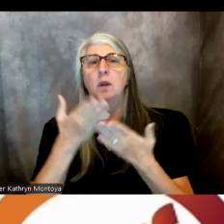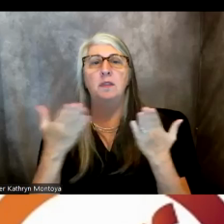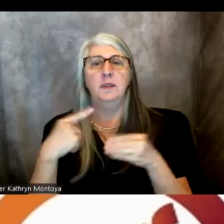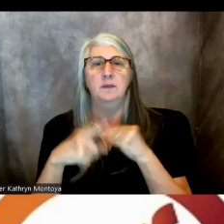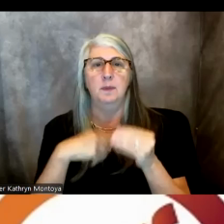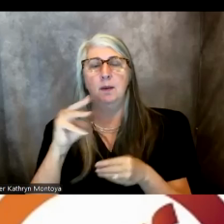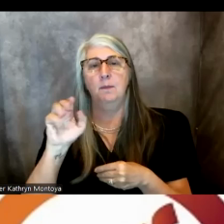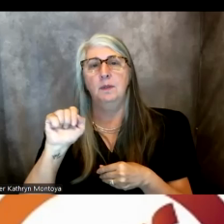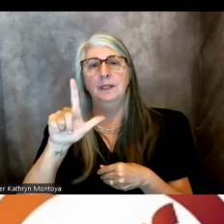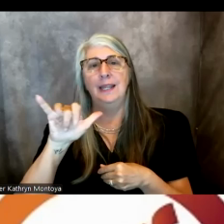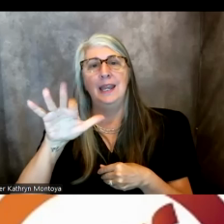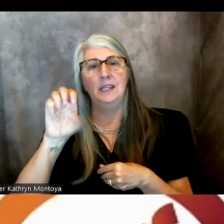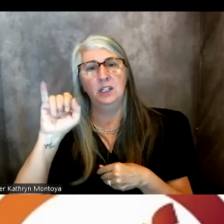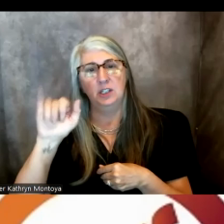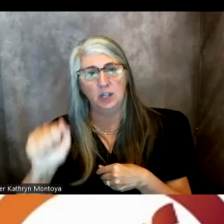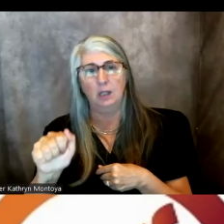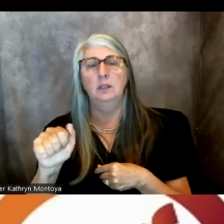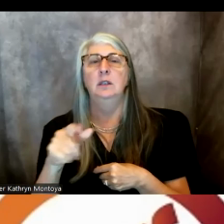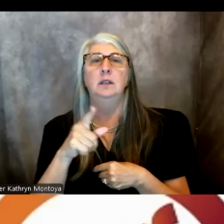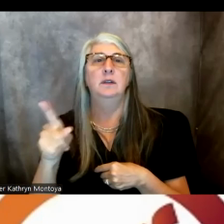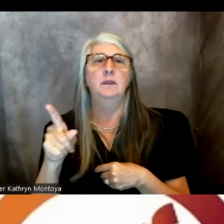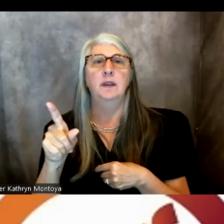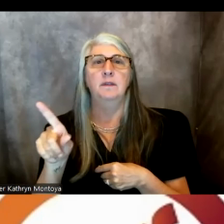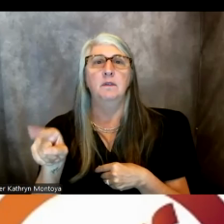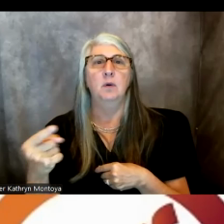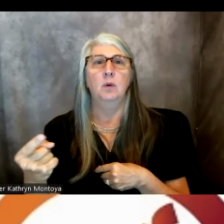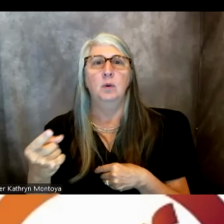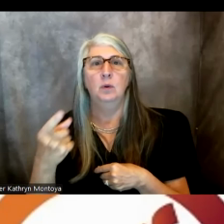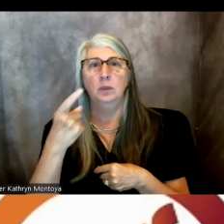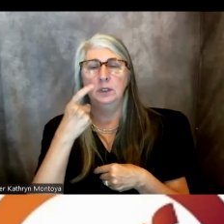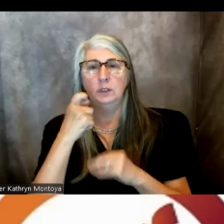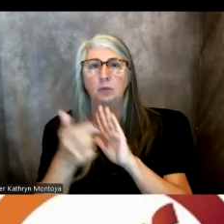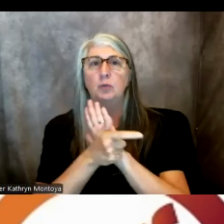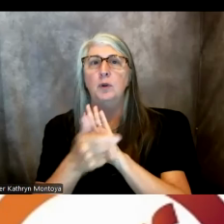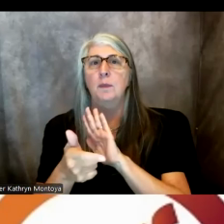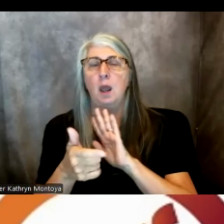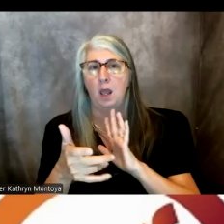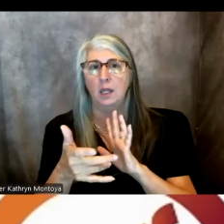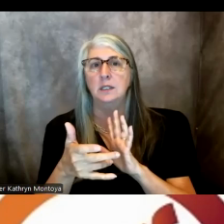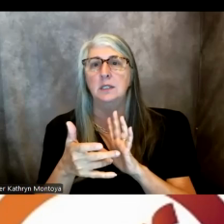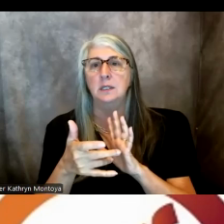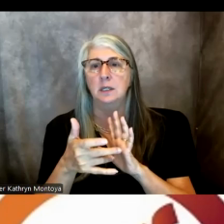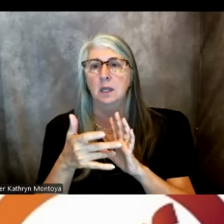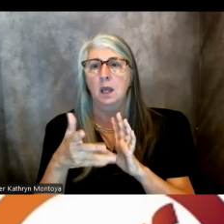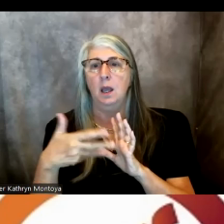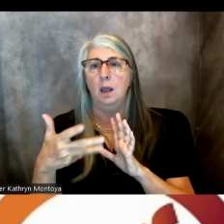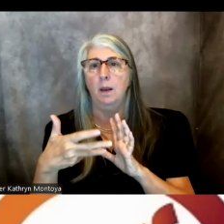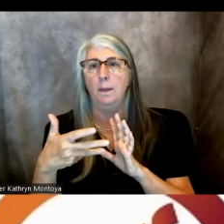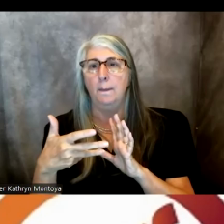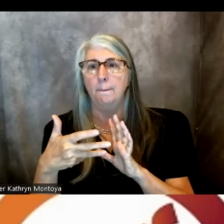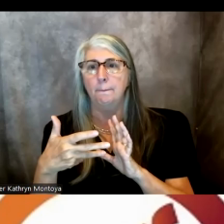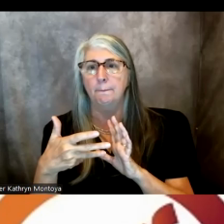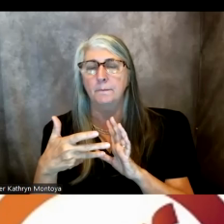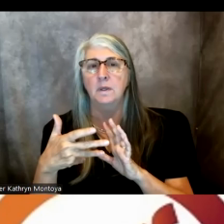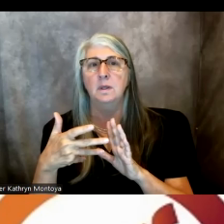Malaysia is that they had really only just decriminalized the act of attempted